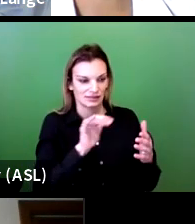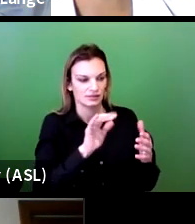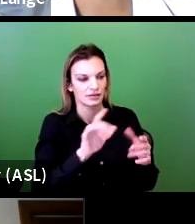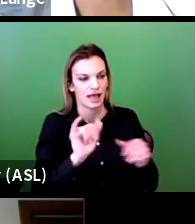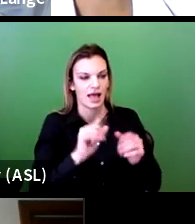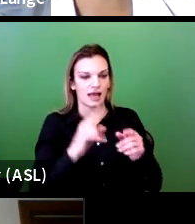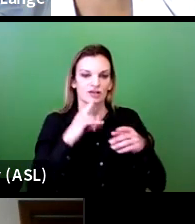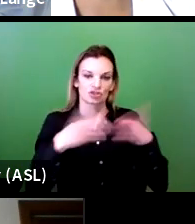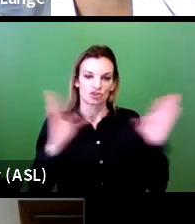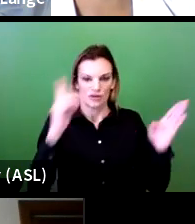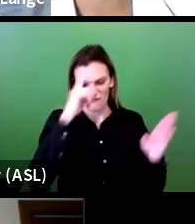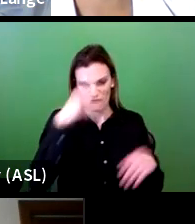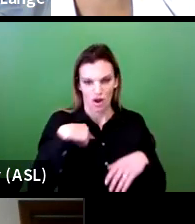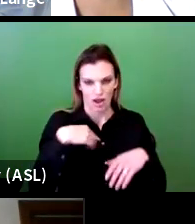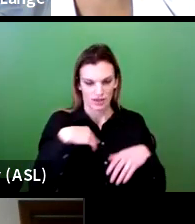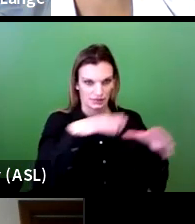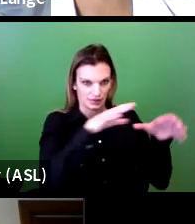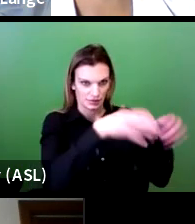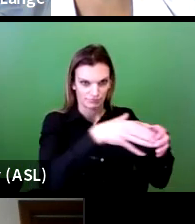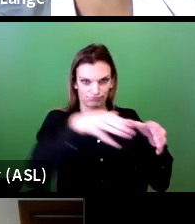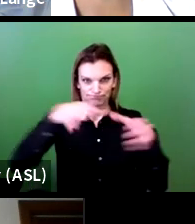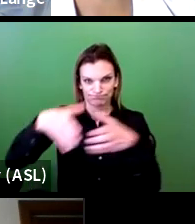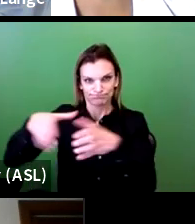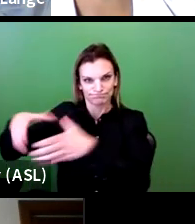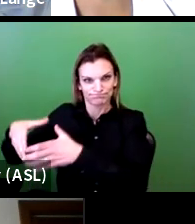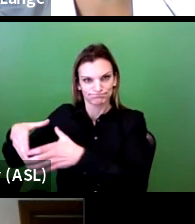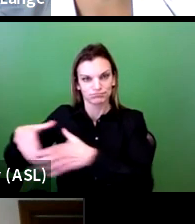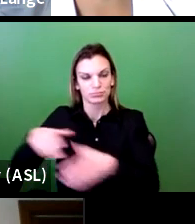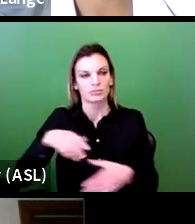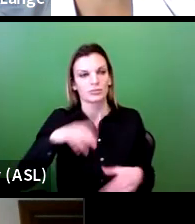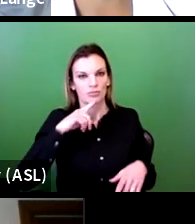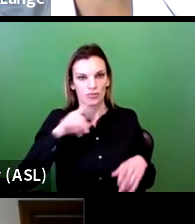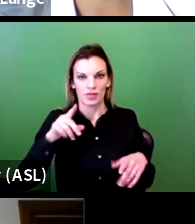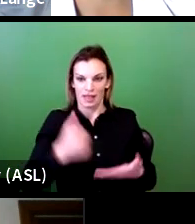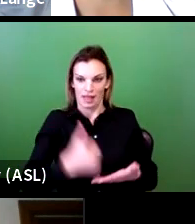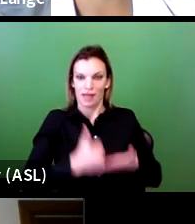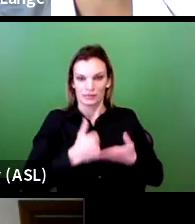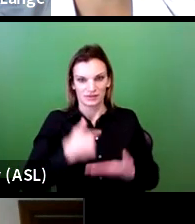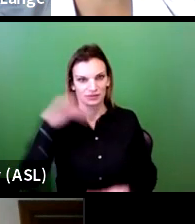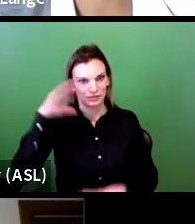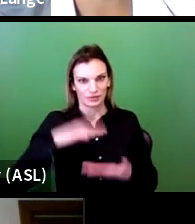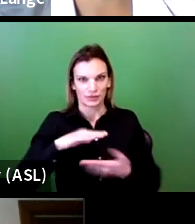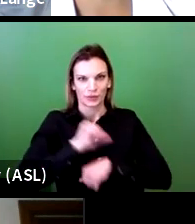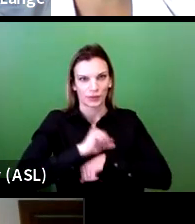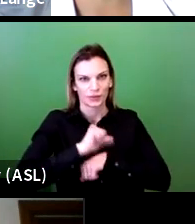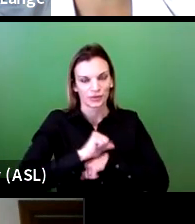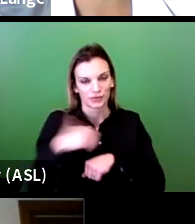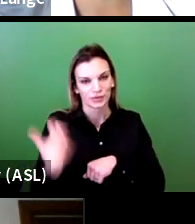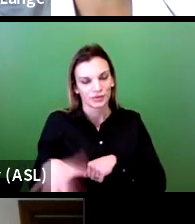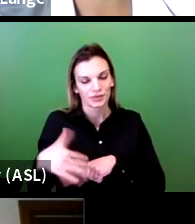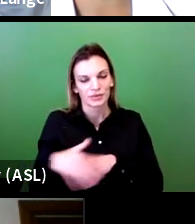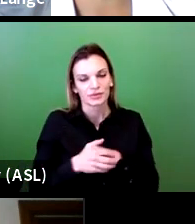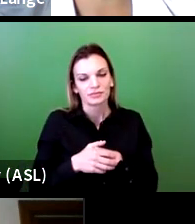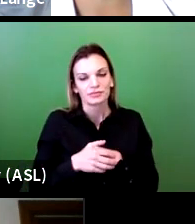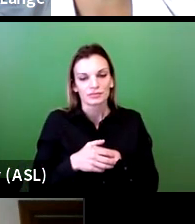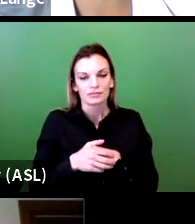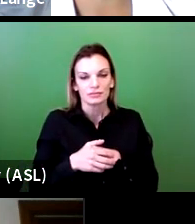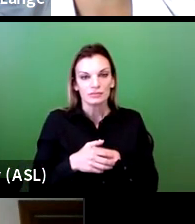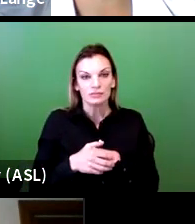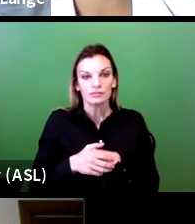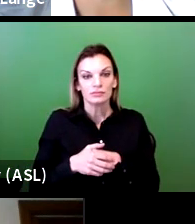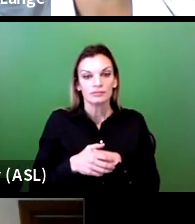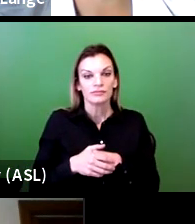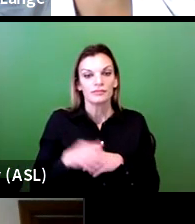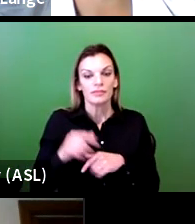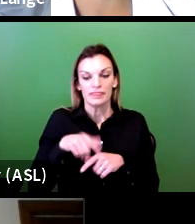great idea, because it kind of, cuts the workload for that 3. And then the 3 will bring it